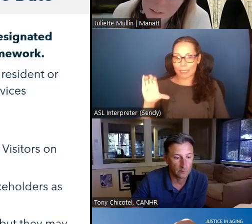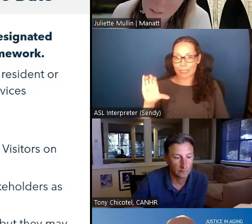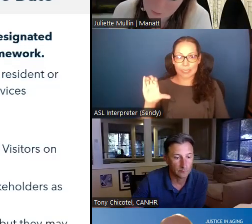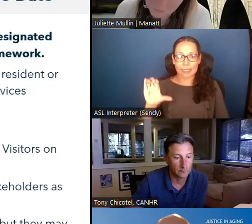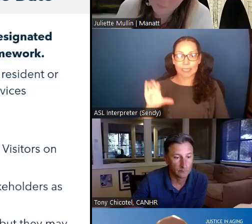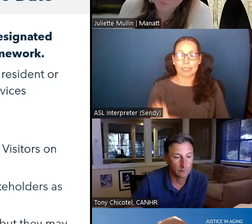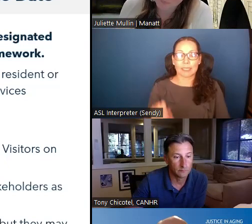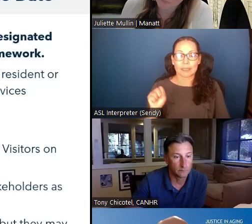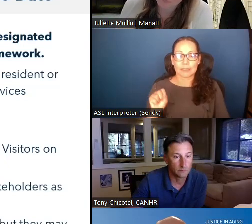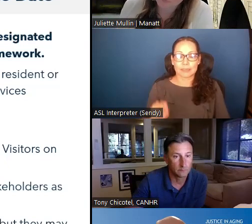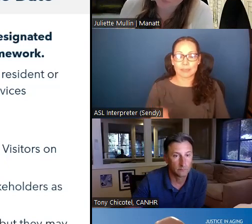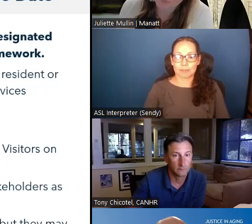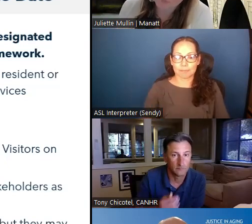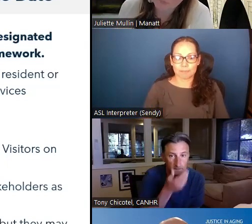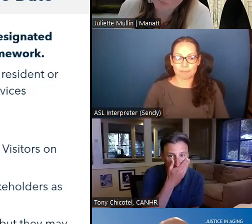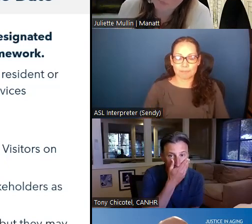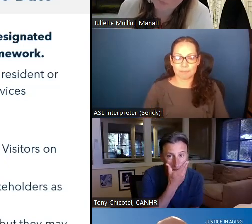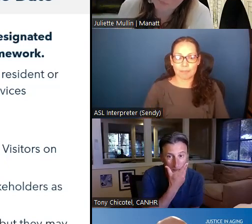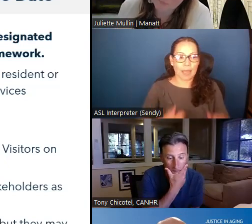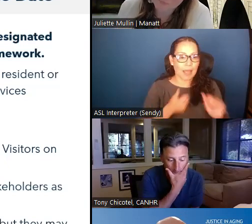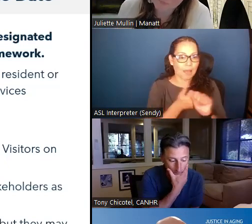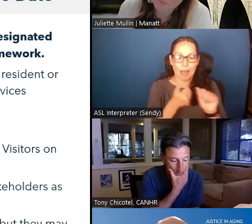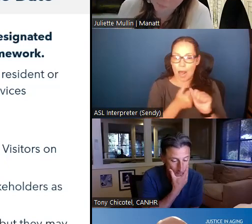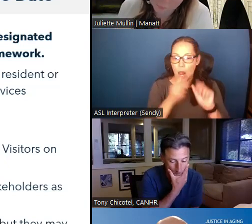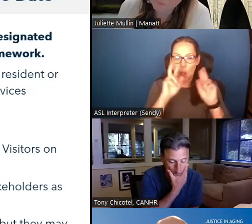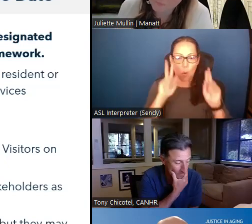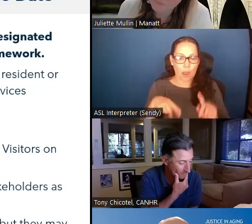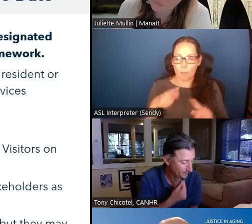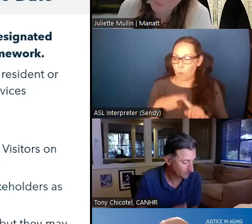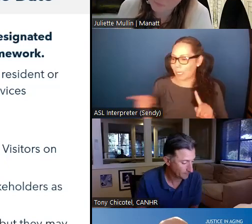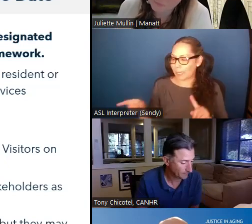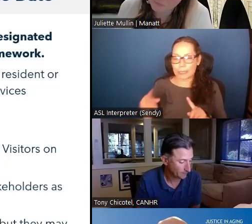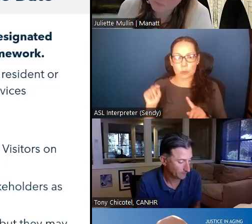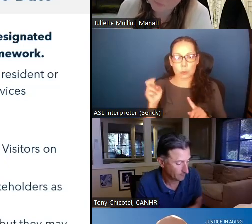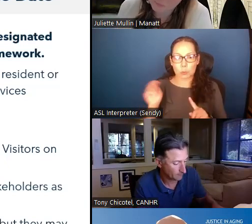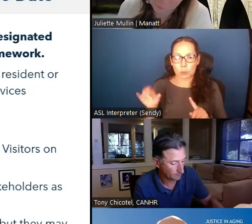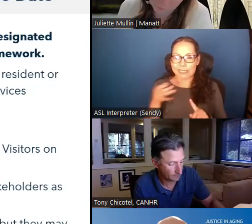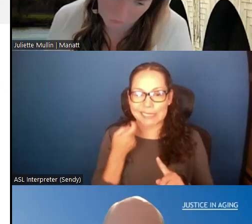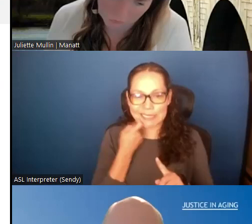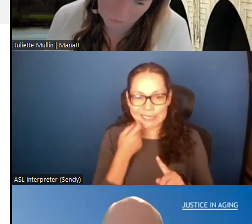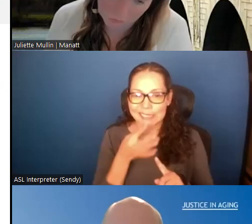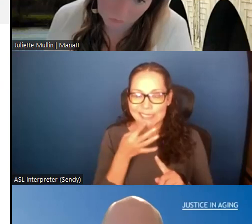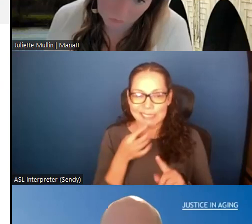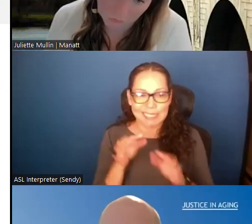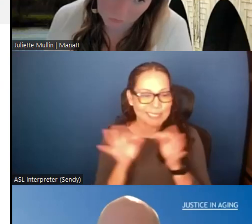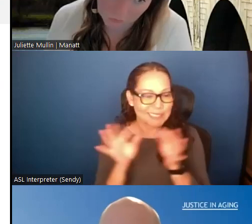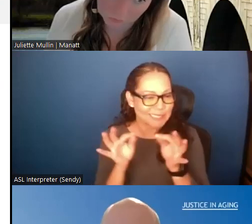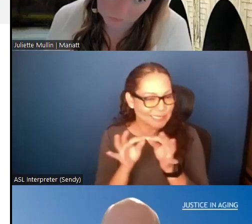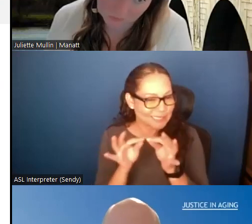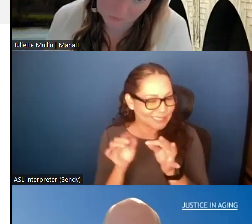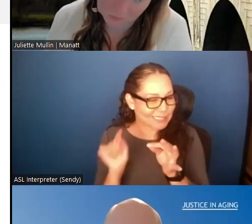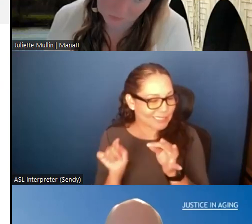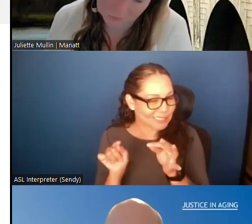Yeah, I can just go follow up on what Tony just said, agreeing that designated decision